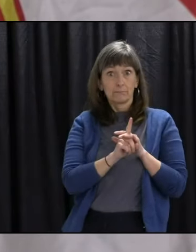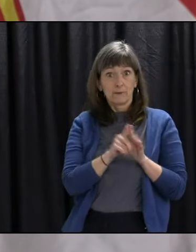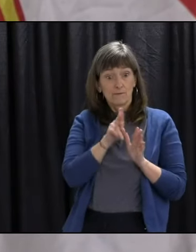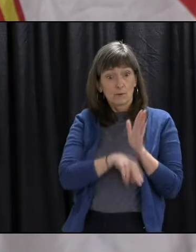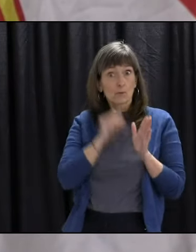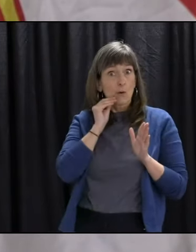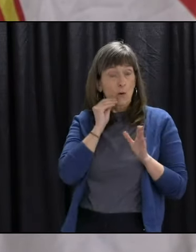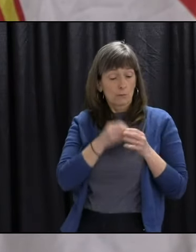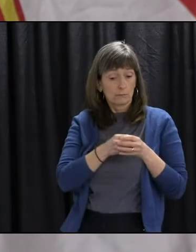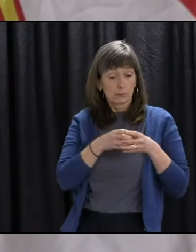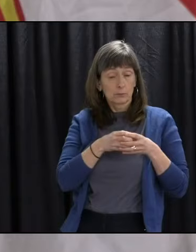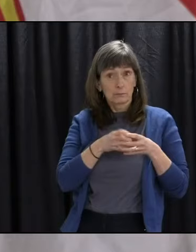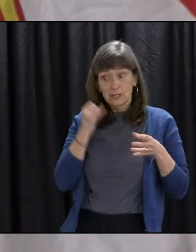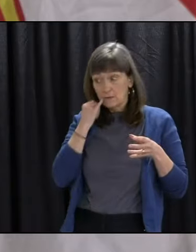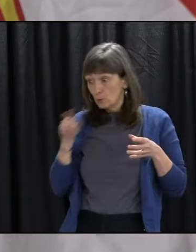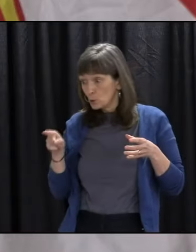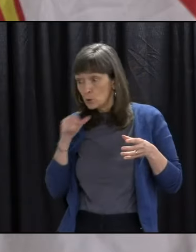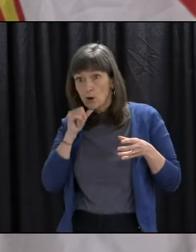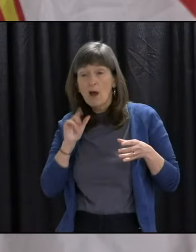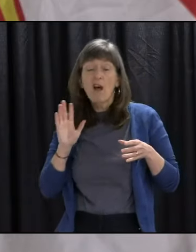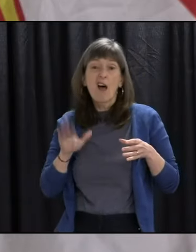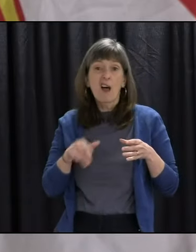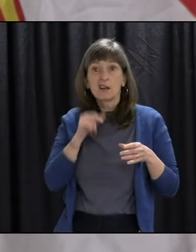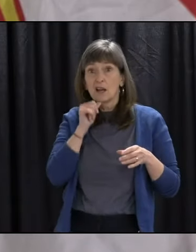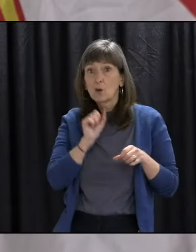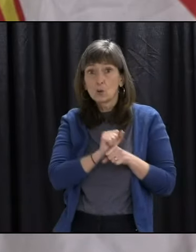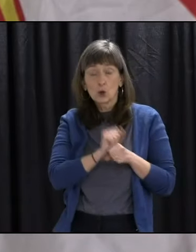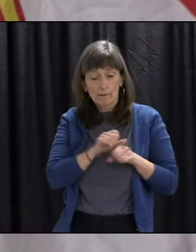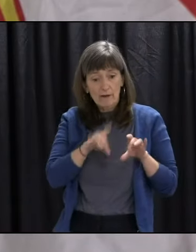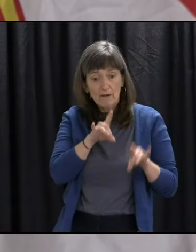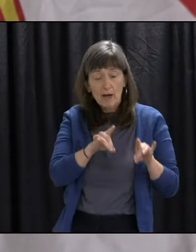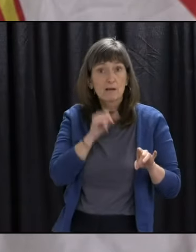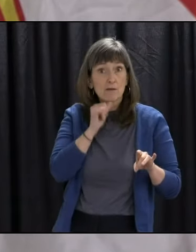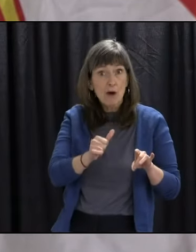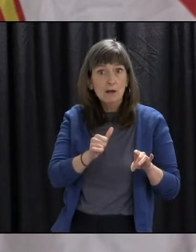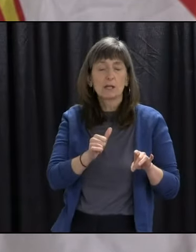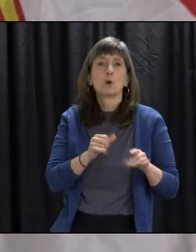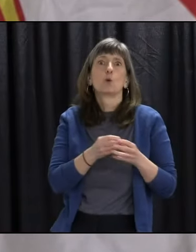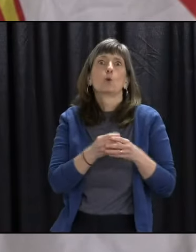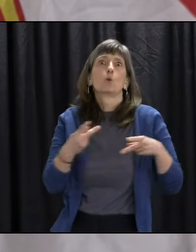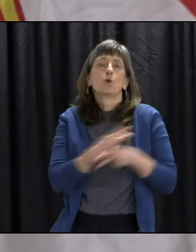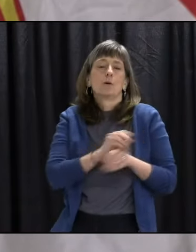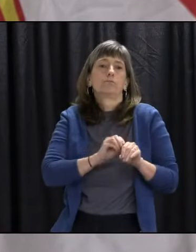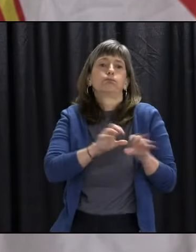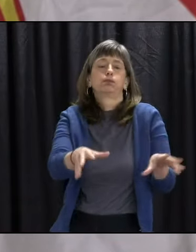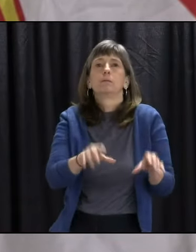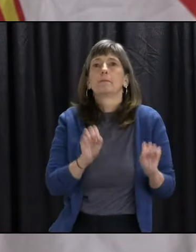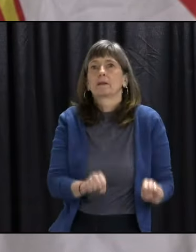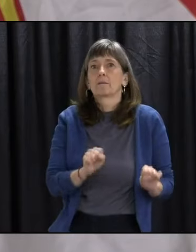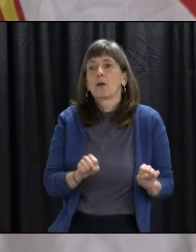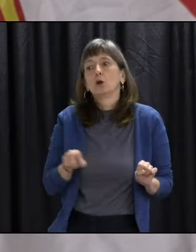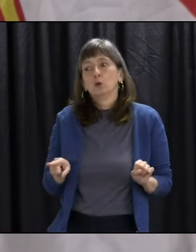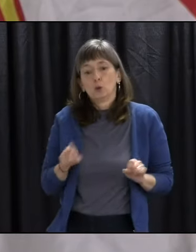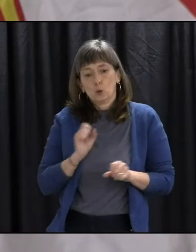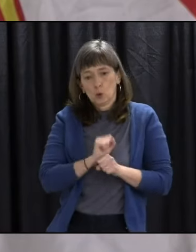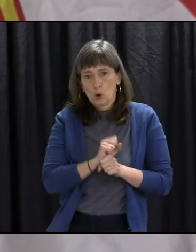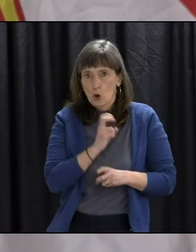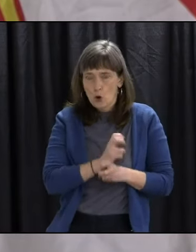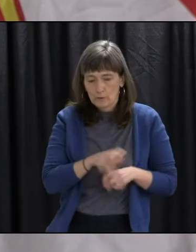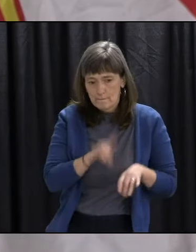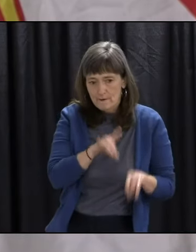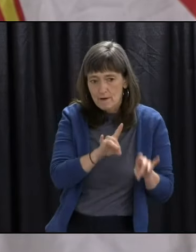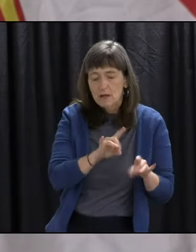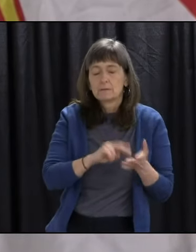more difficult to contain. This is a true indication that our public health system is responsive and working as it should.